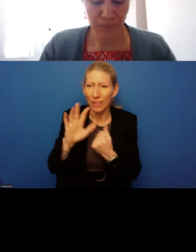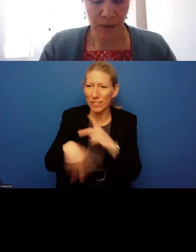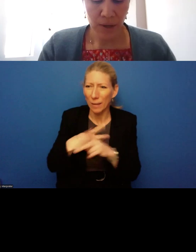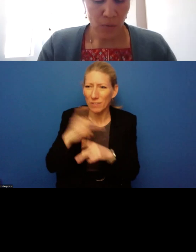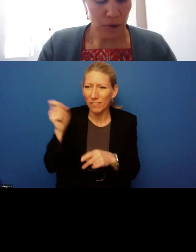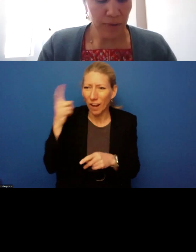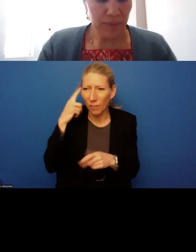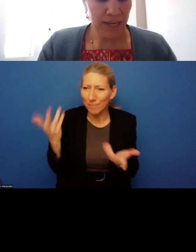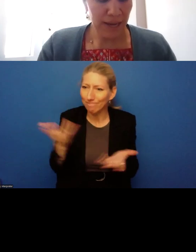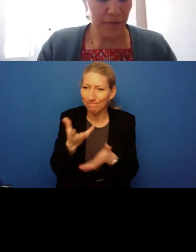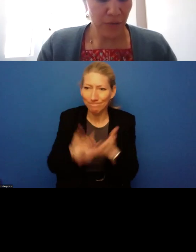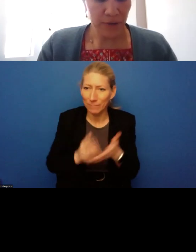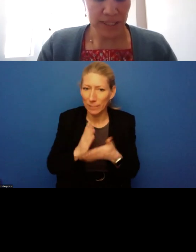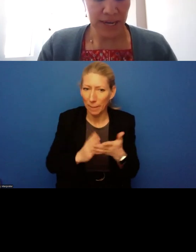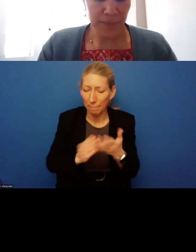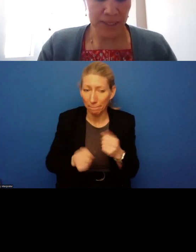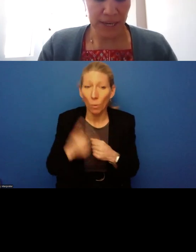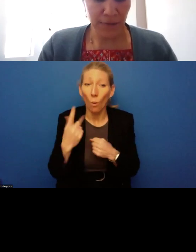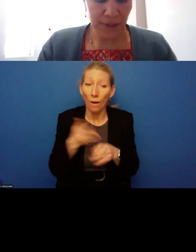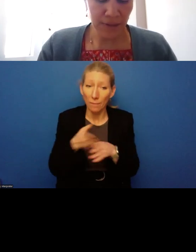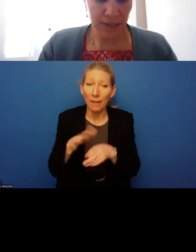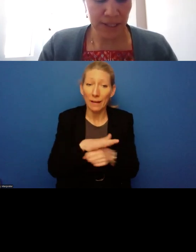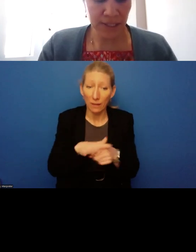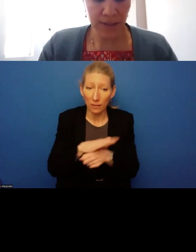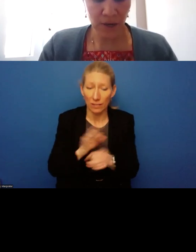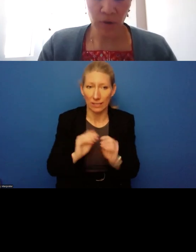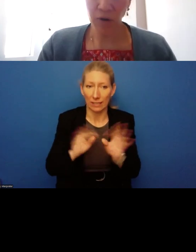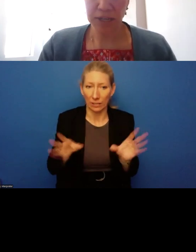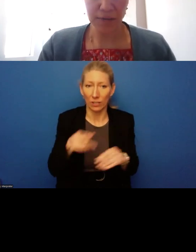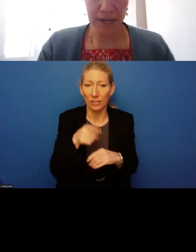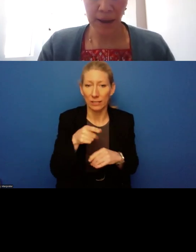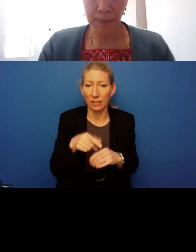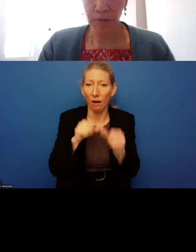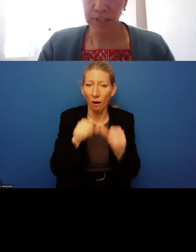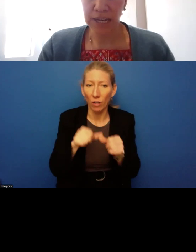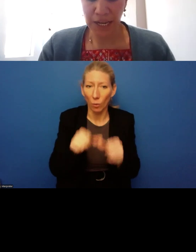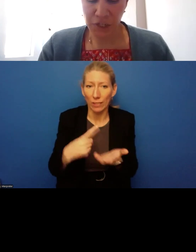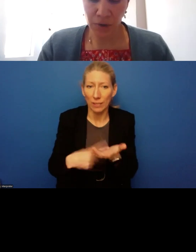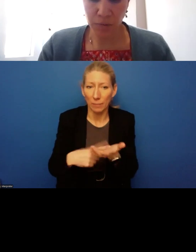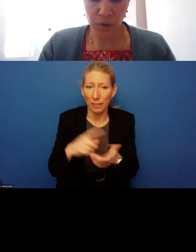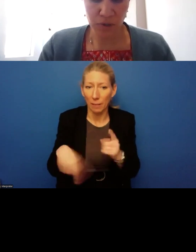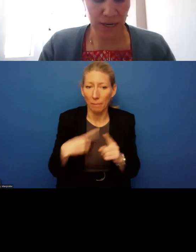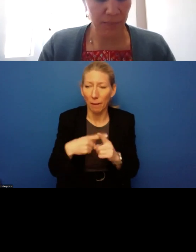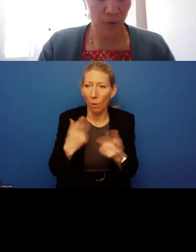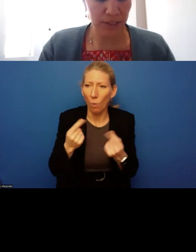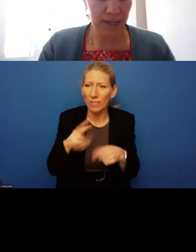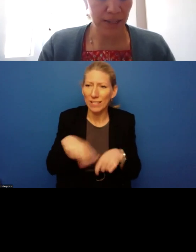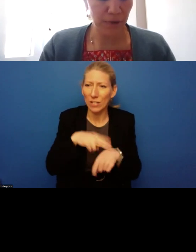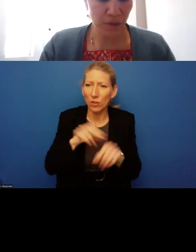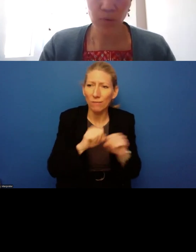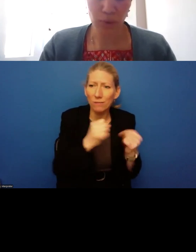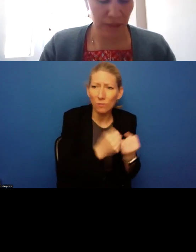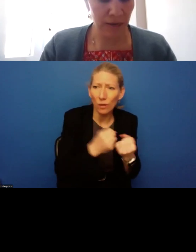governance. One of the main areas where this gap is evident is in the ongoing debate about the nature of social and